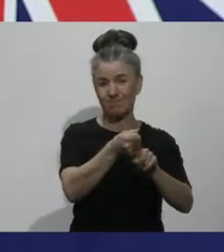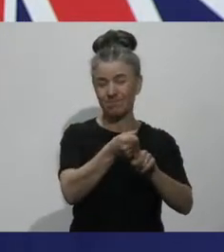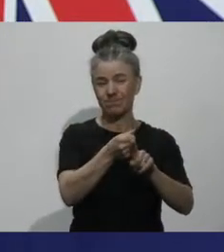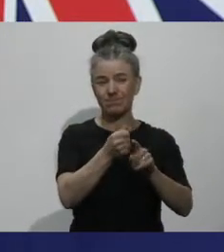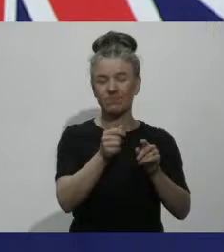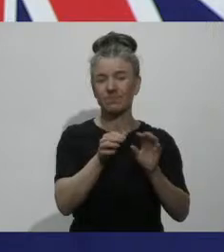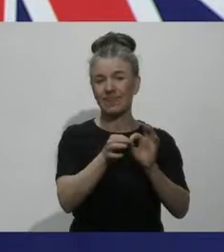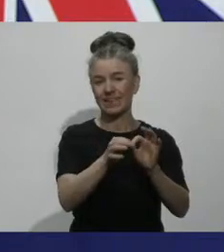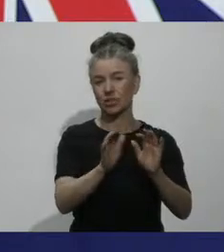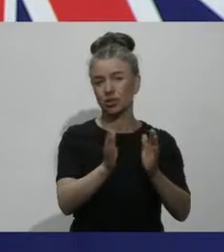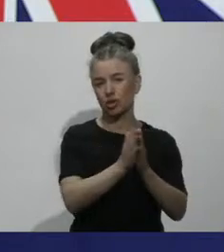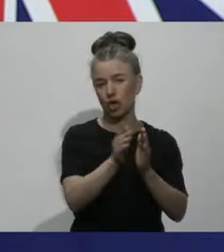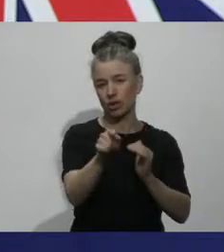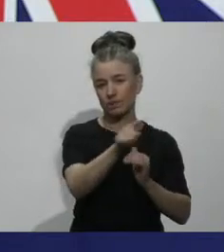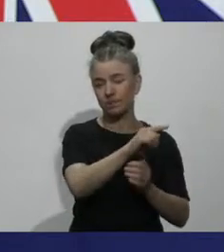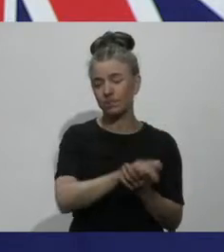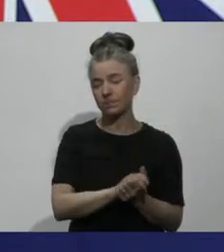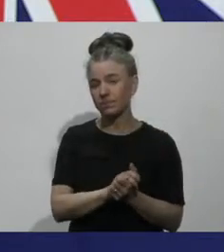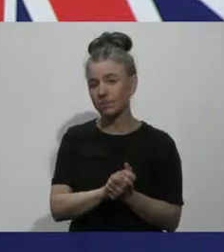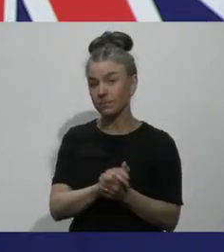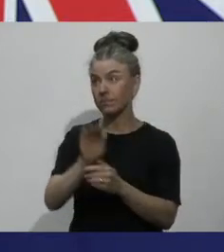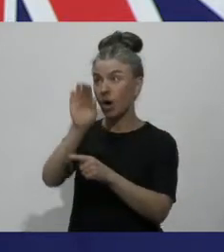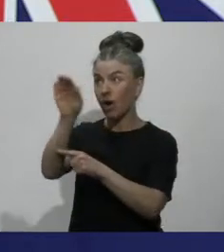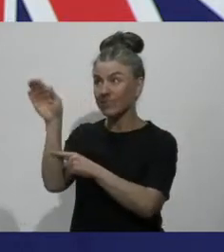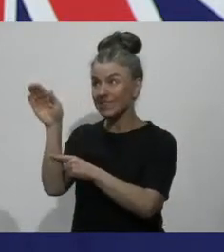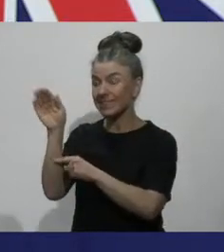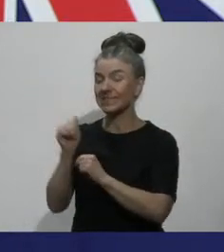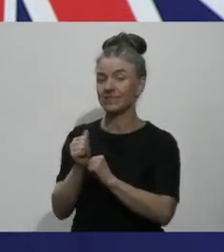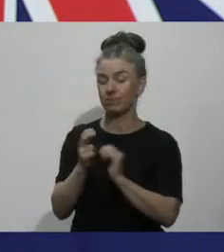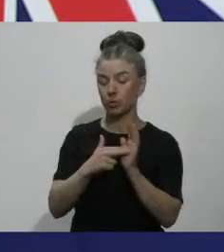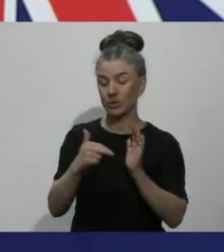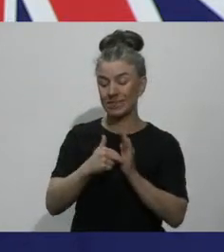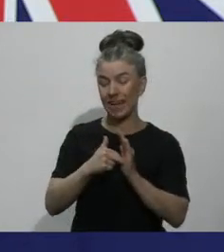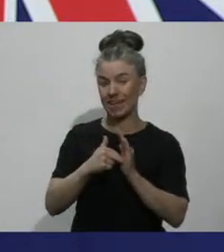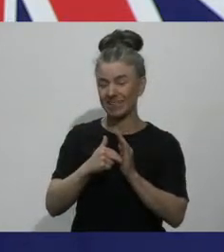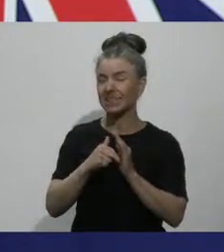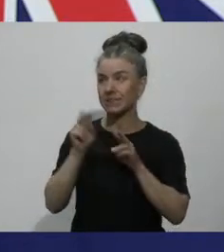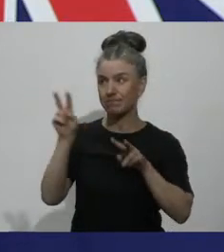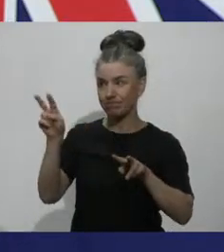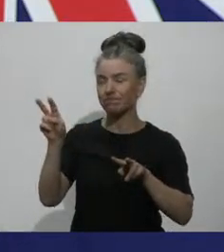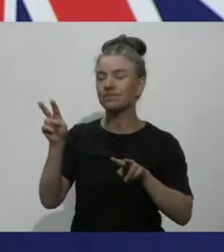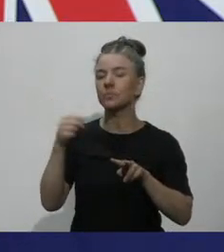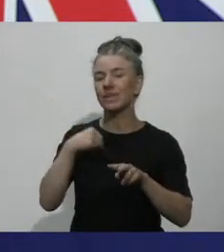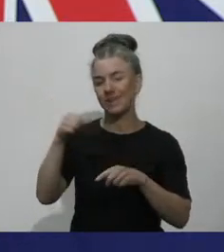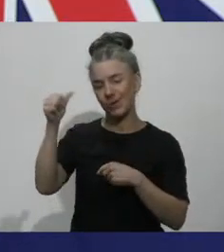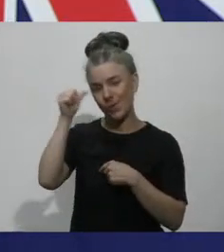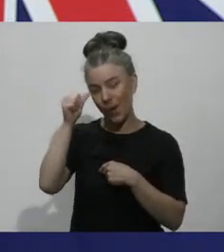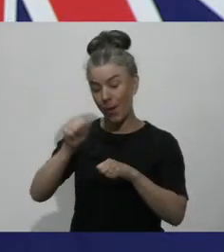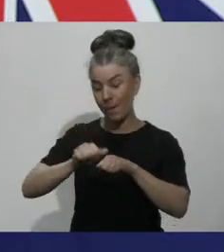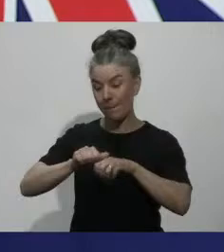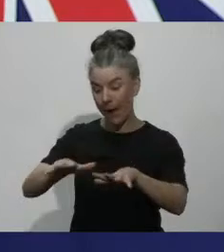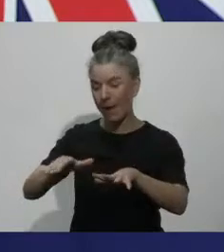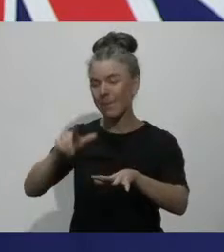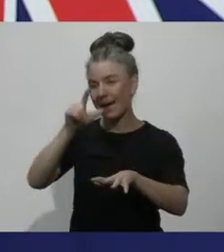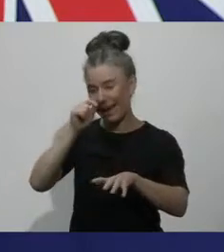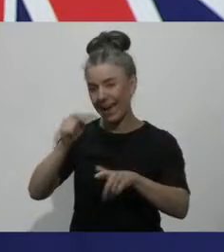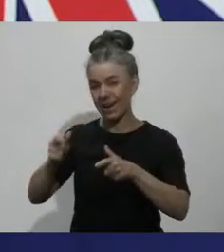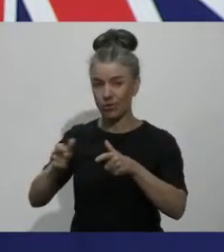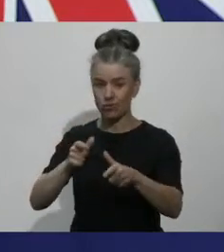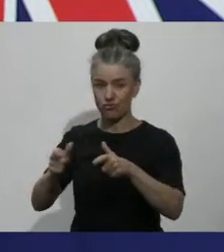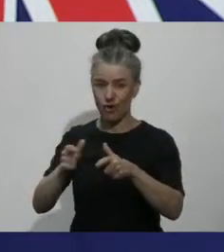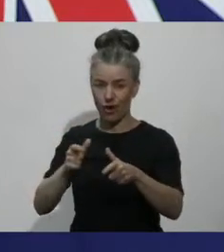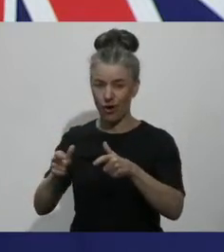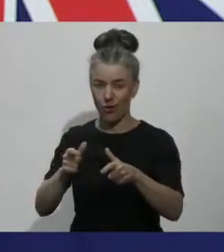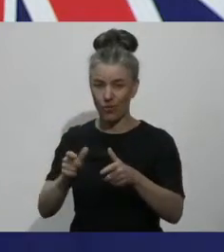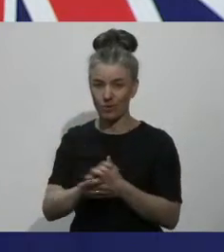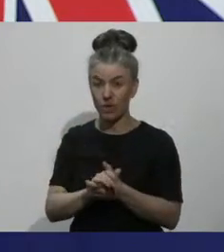based on overseas experience and our own, that it is possible to contain a cluster or outbreak without